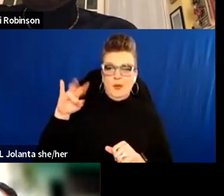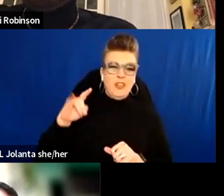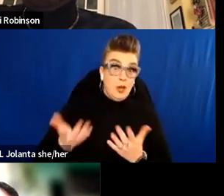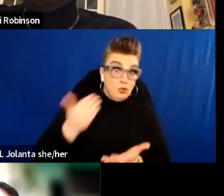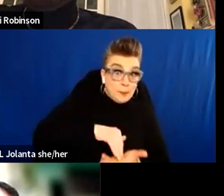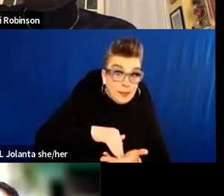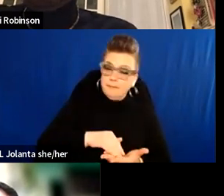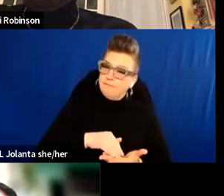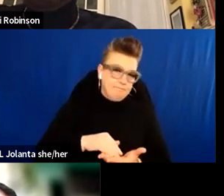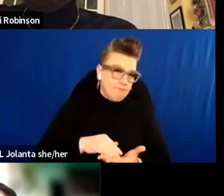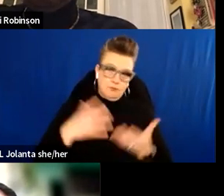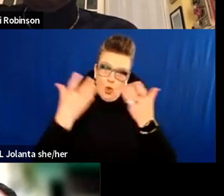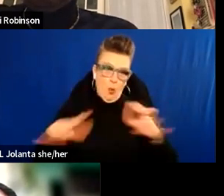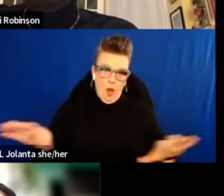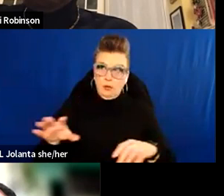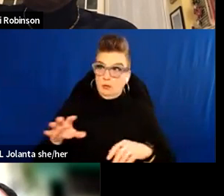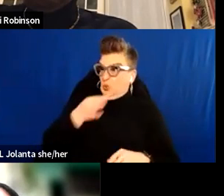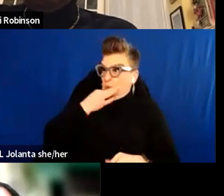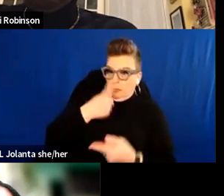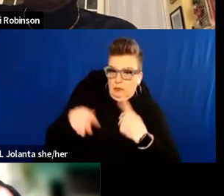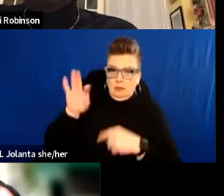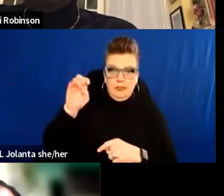happen again after february